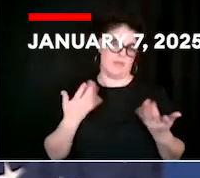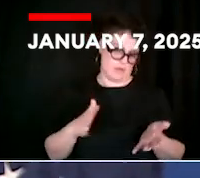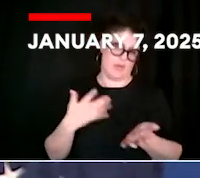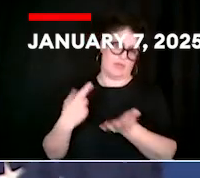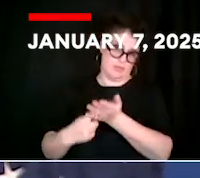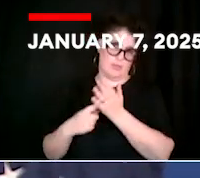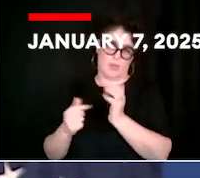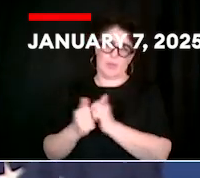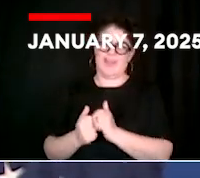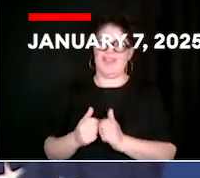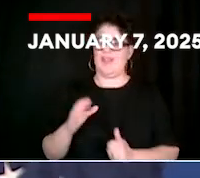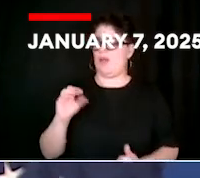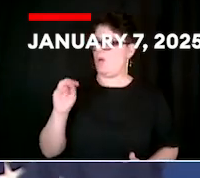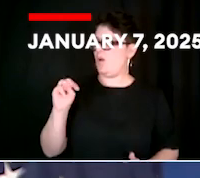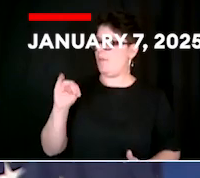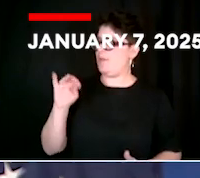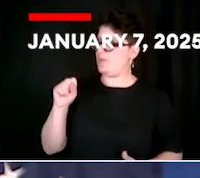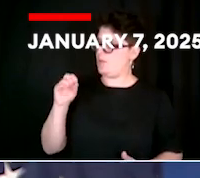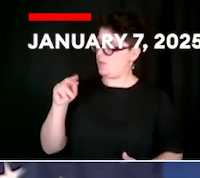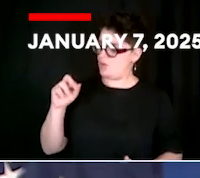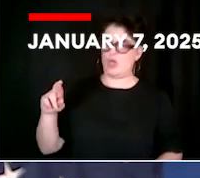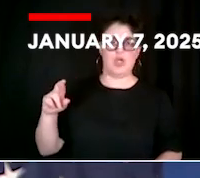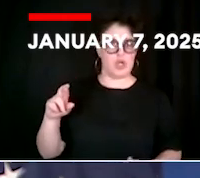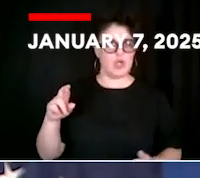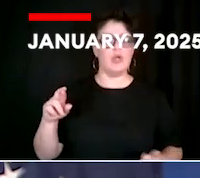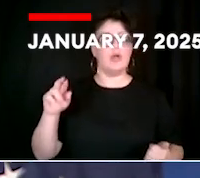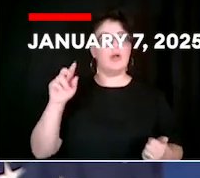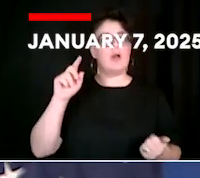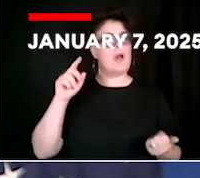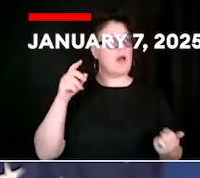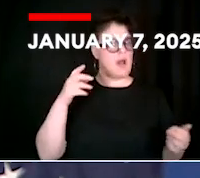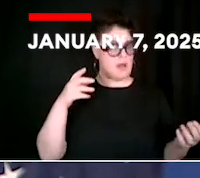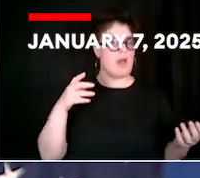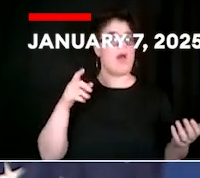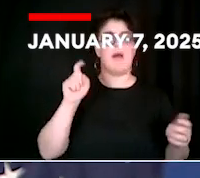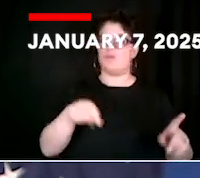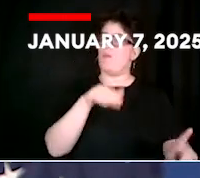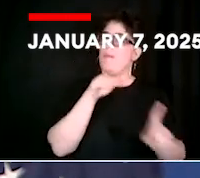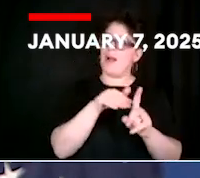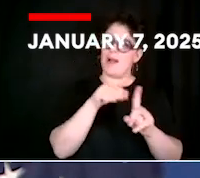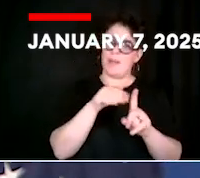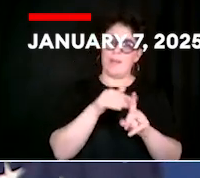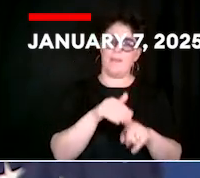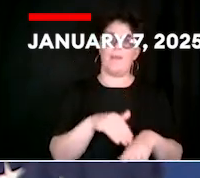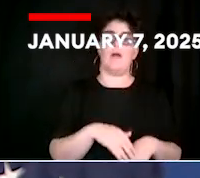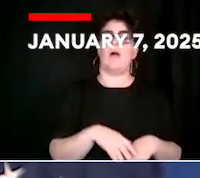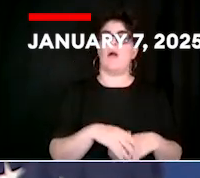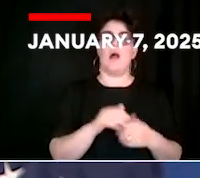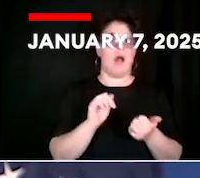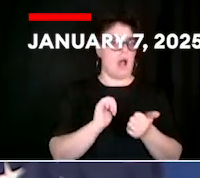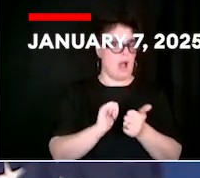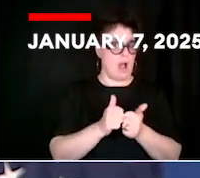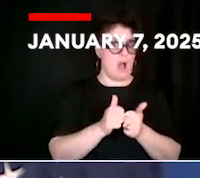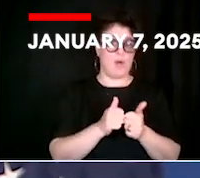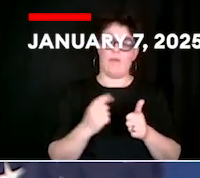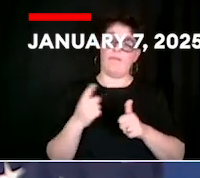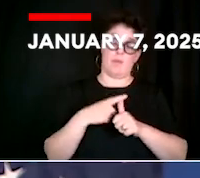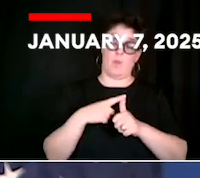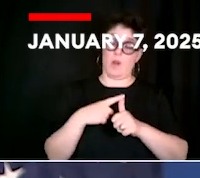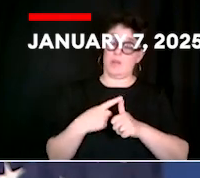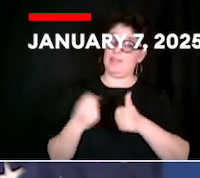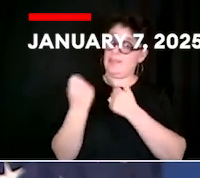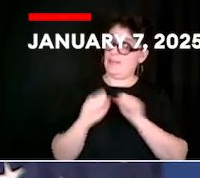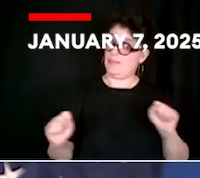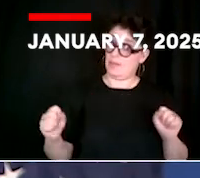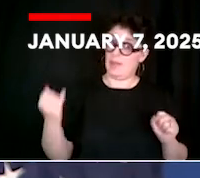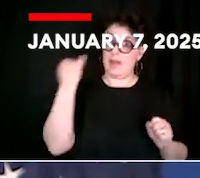must ensure that as they go out to roll call, remind them on how to be, number one, safety, because you have 3 officers